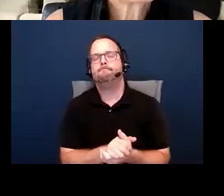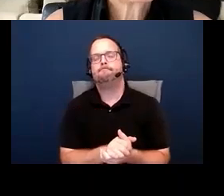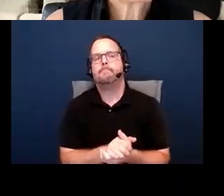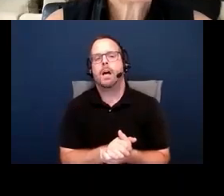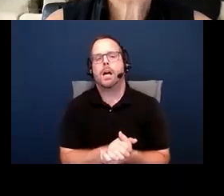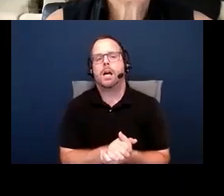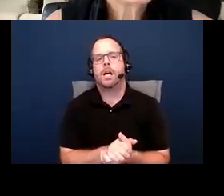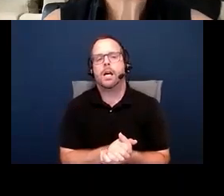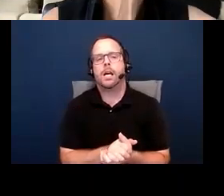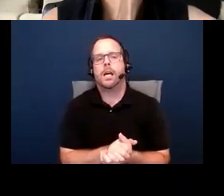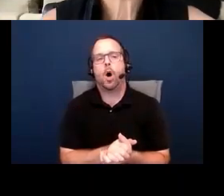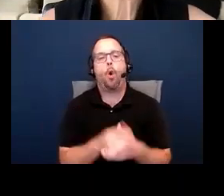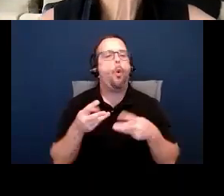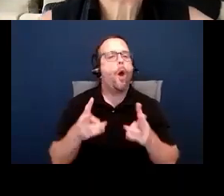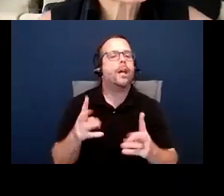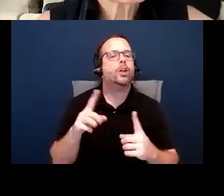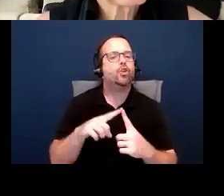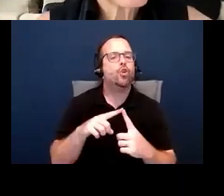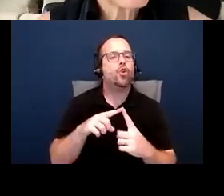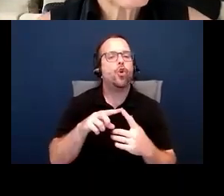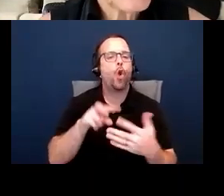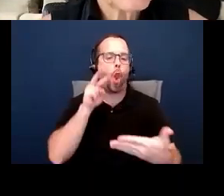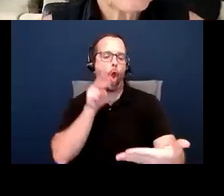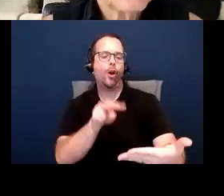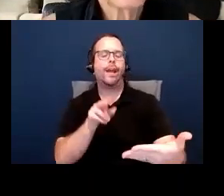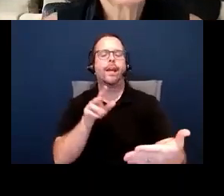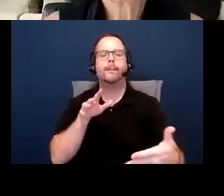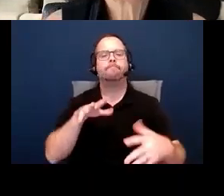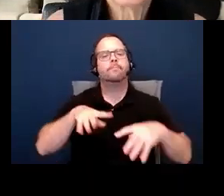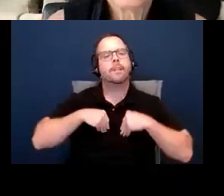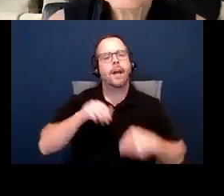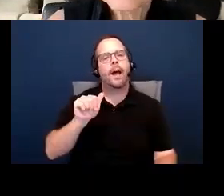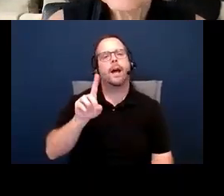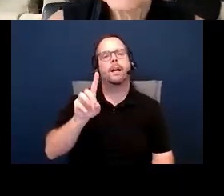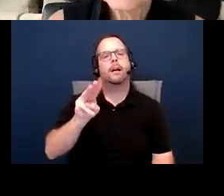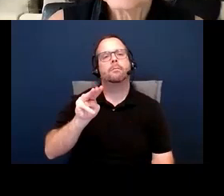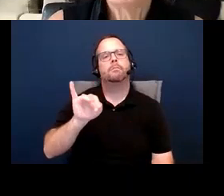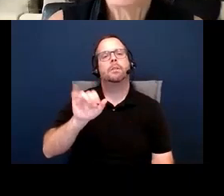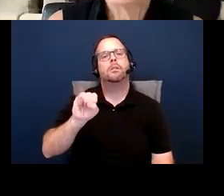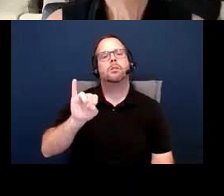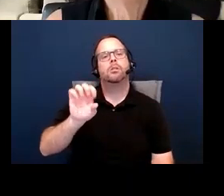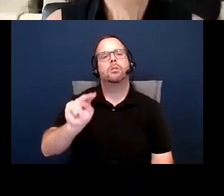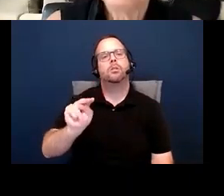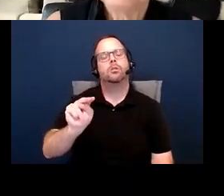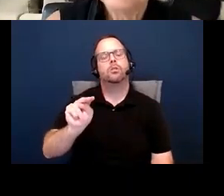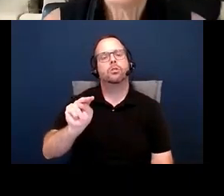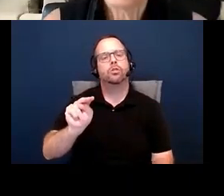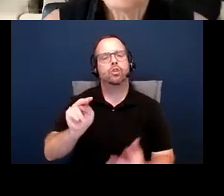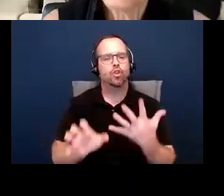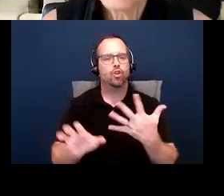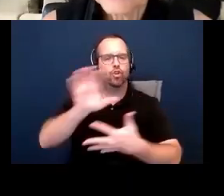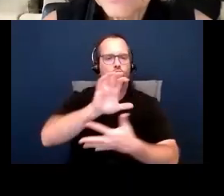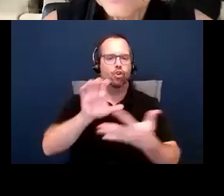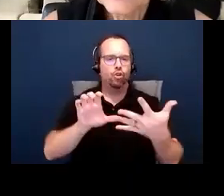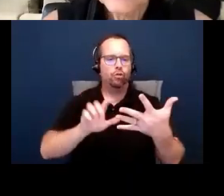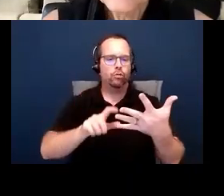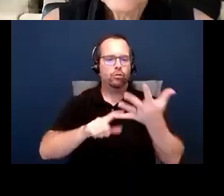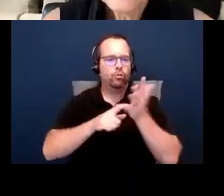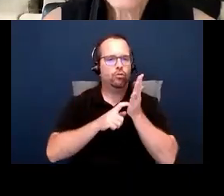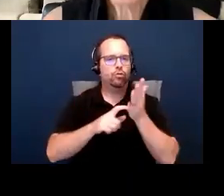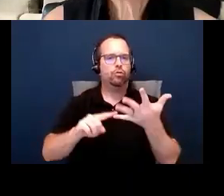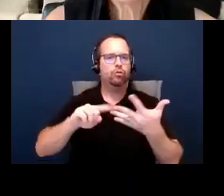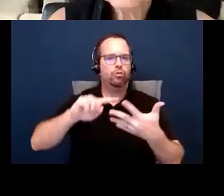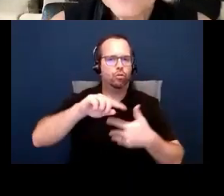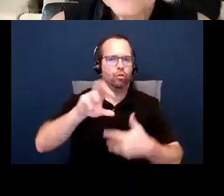a way to look at admission criteria so that you can actually set up a very interesting